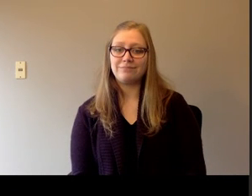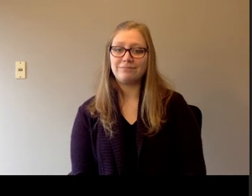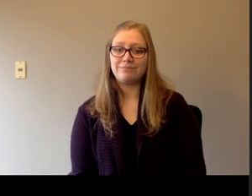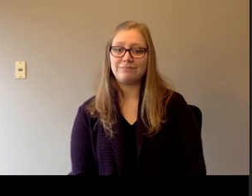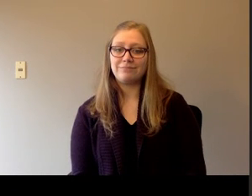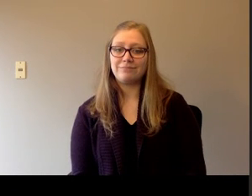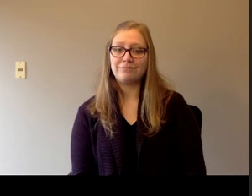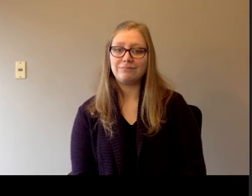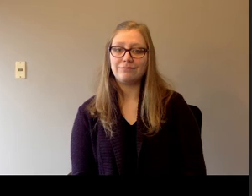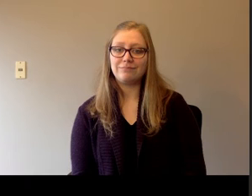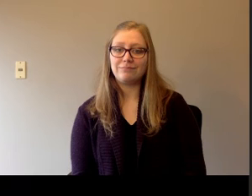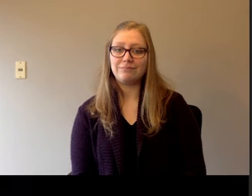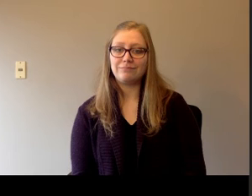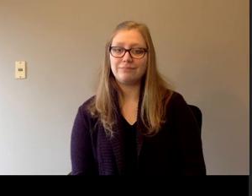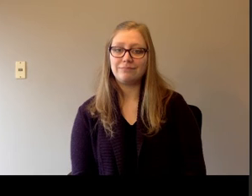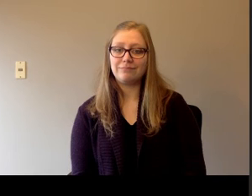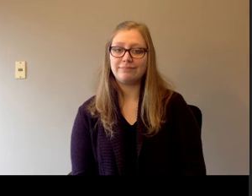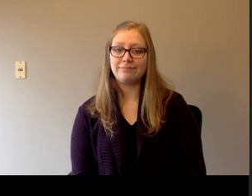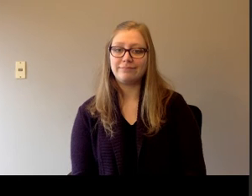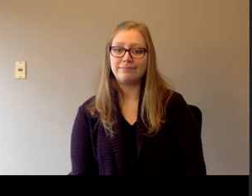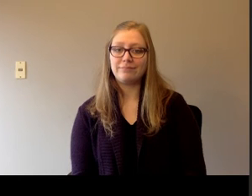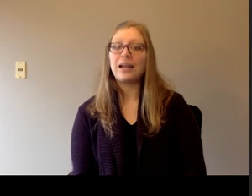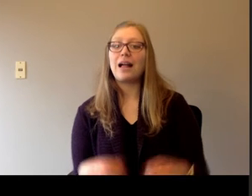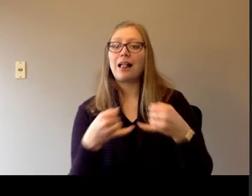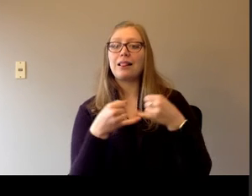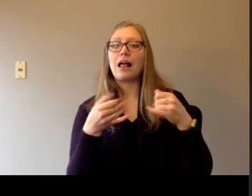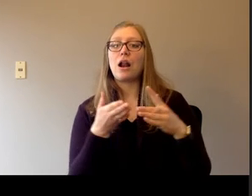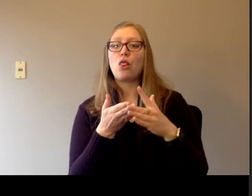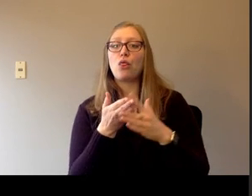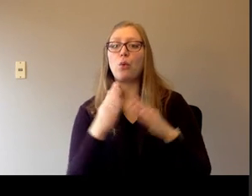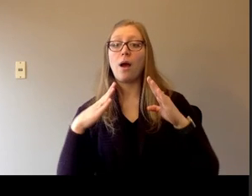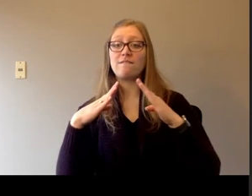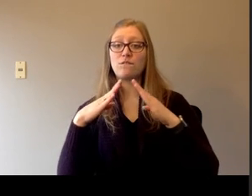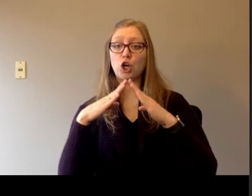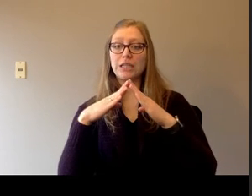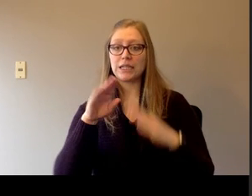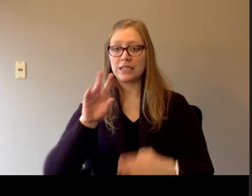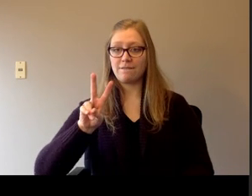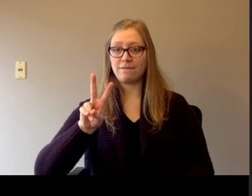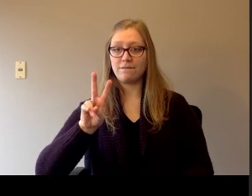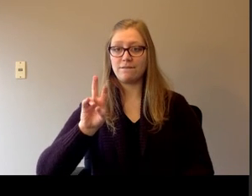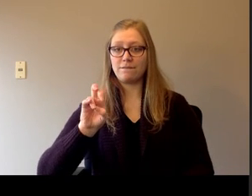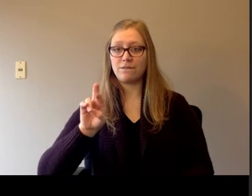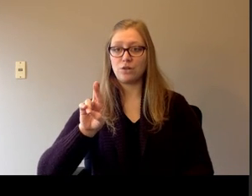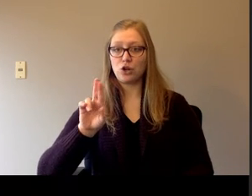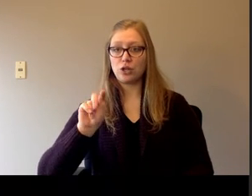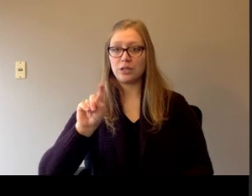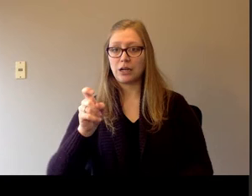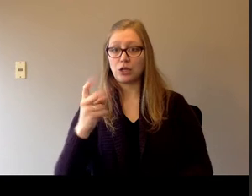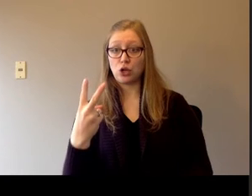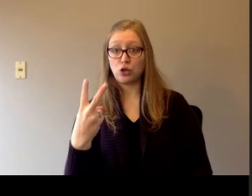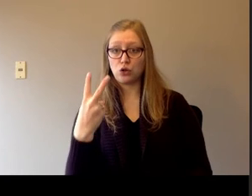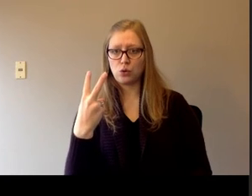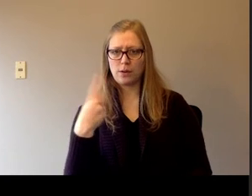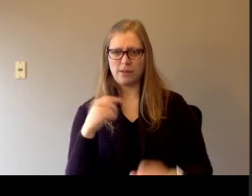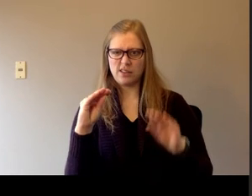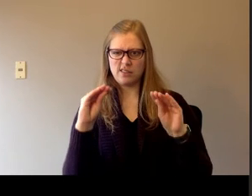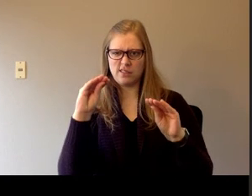line that goes through vertex 2. Here it is. Just adjust it a little bit. Let's see if we